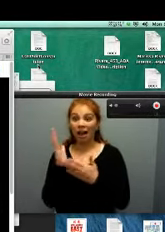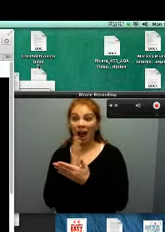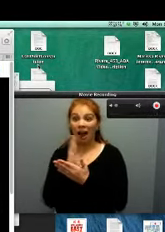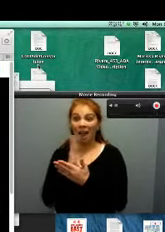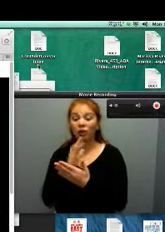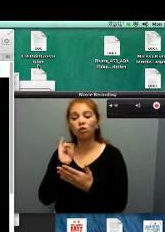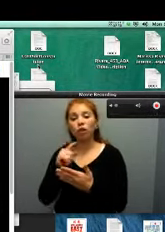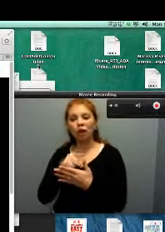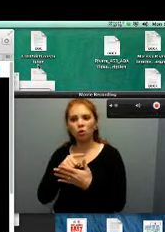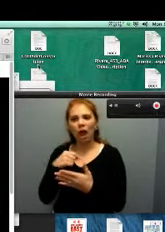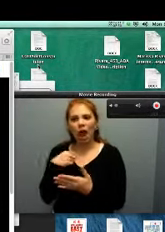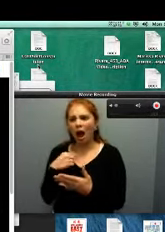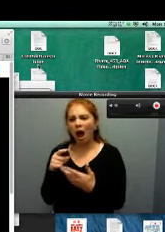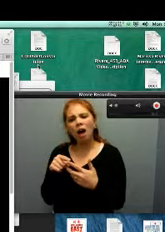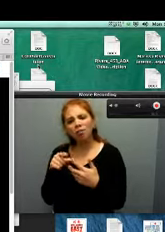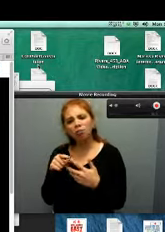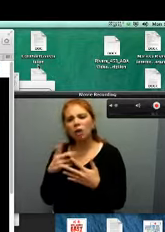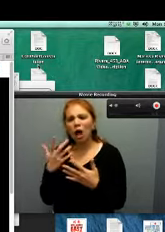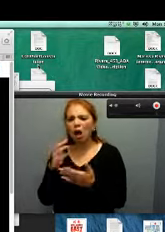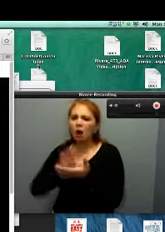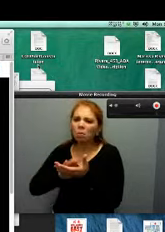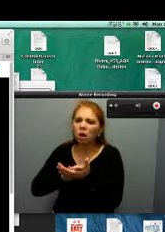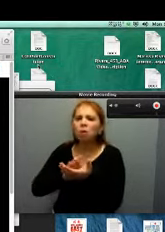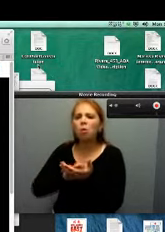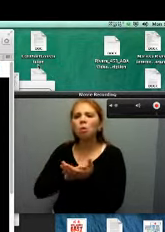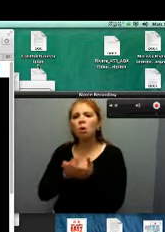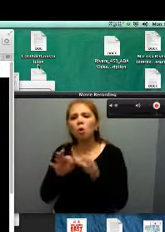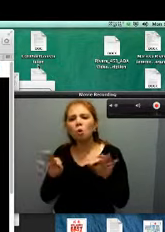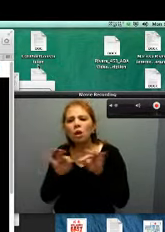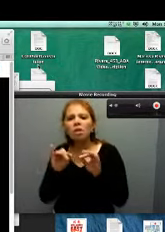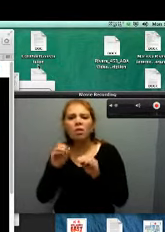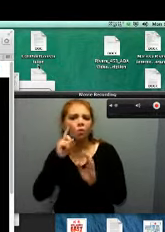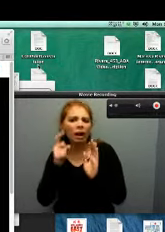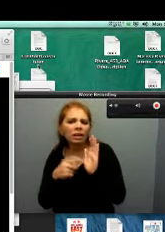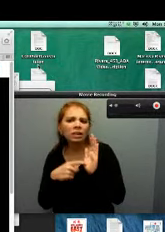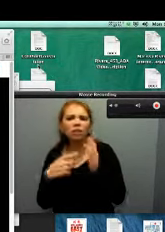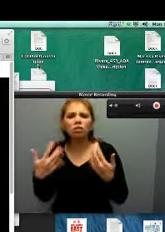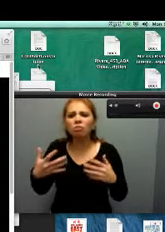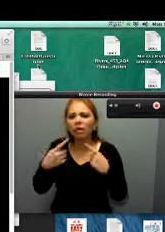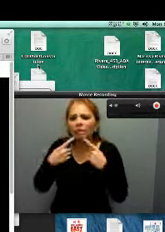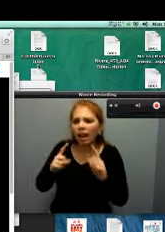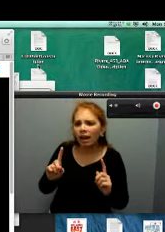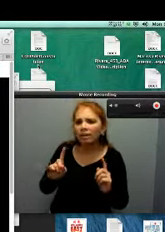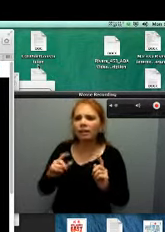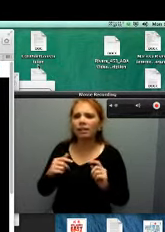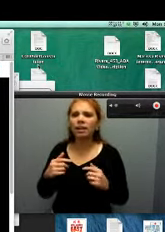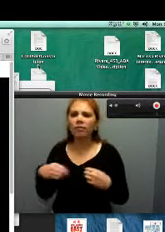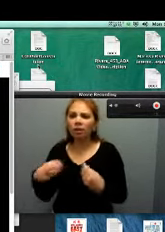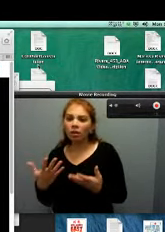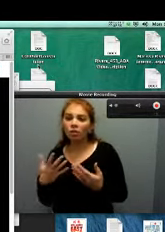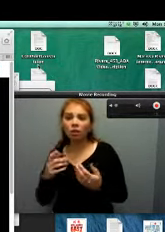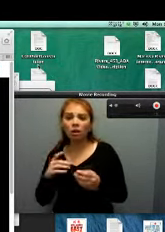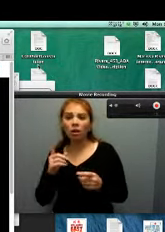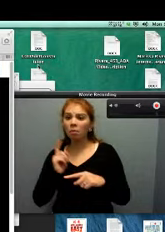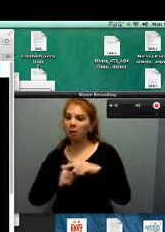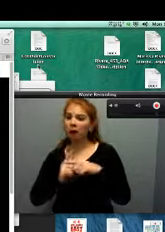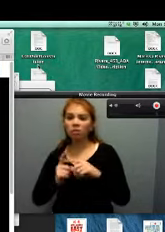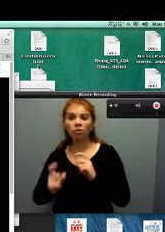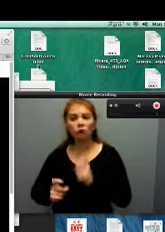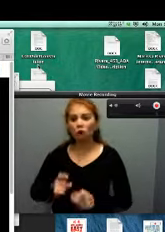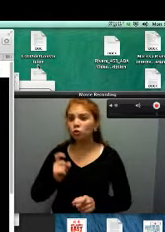commendable, they're worthy of recognition, they've been effective, they've given positive